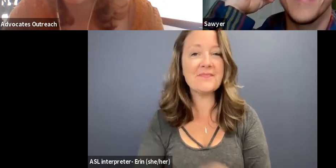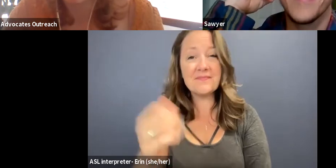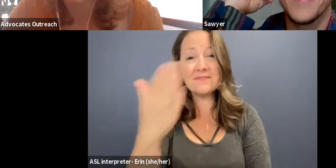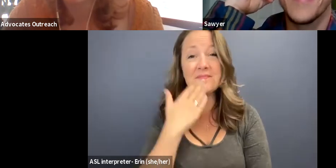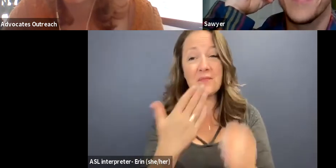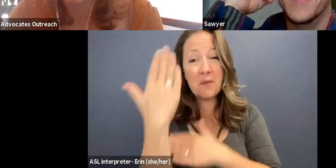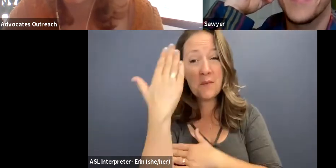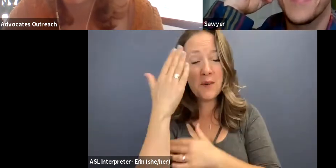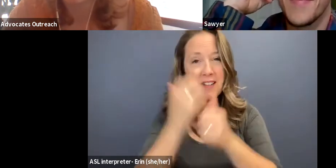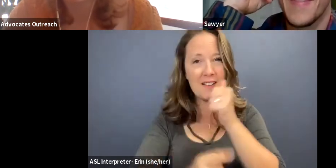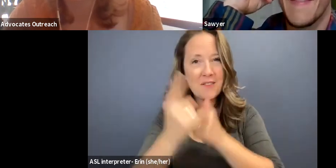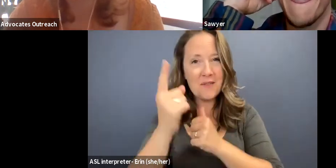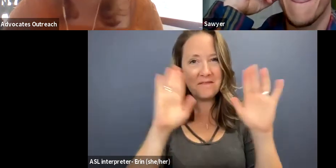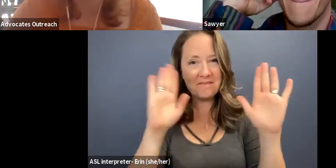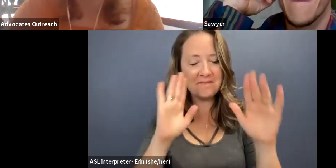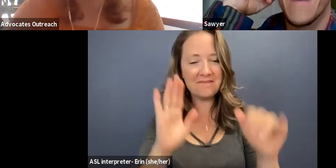There